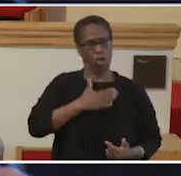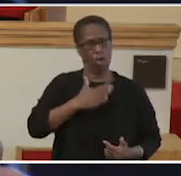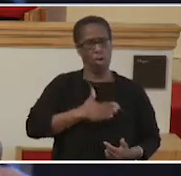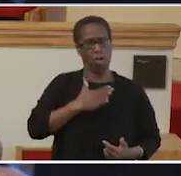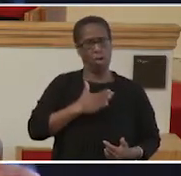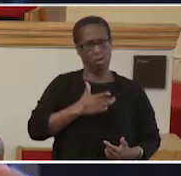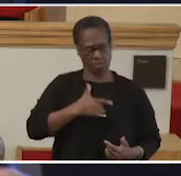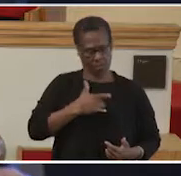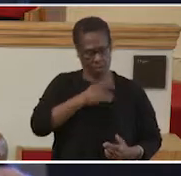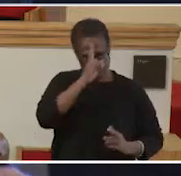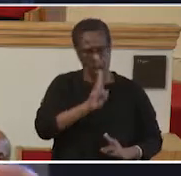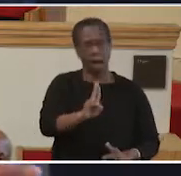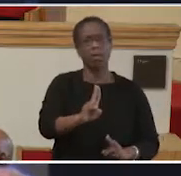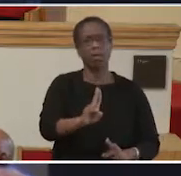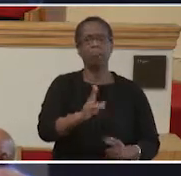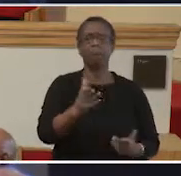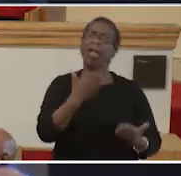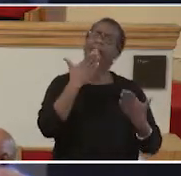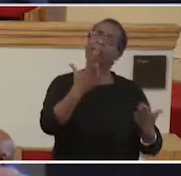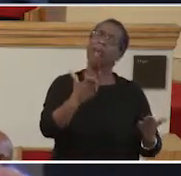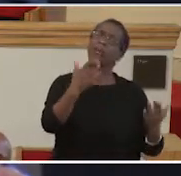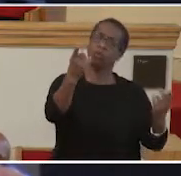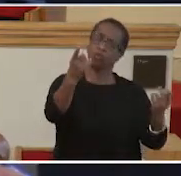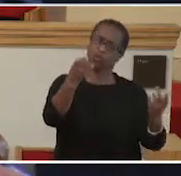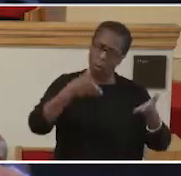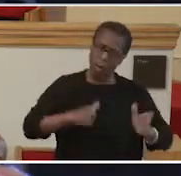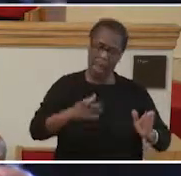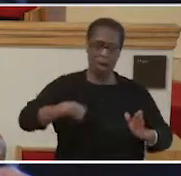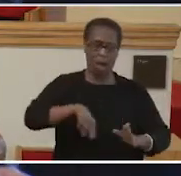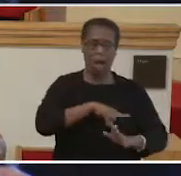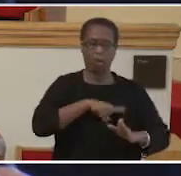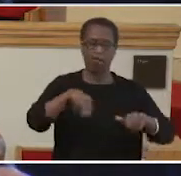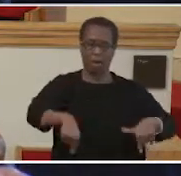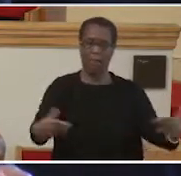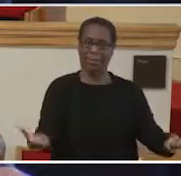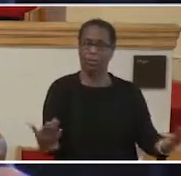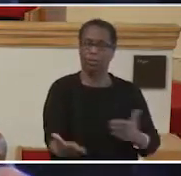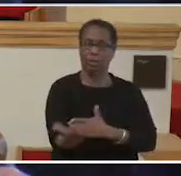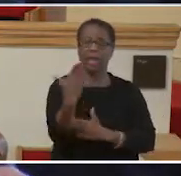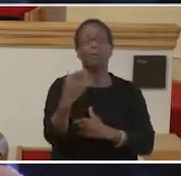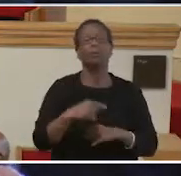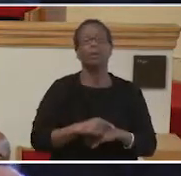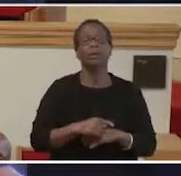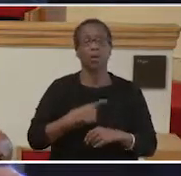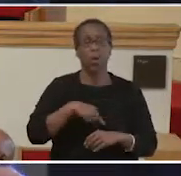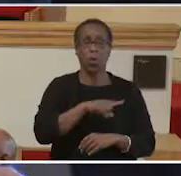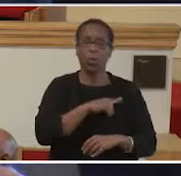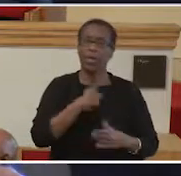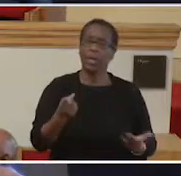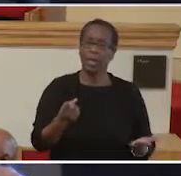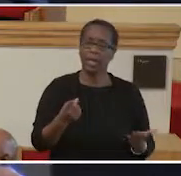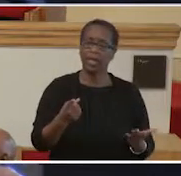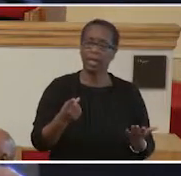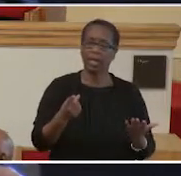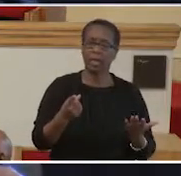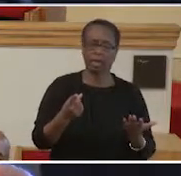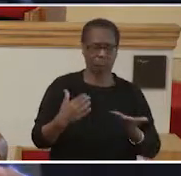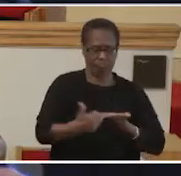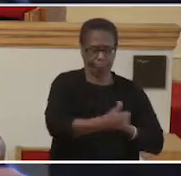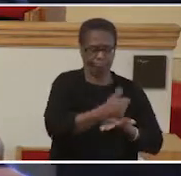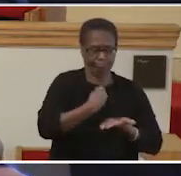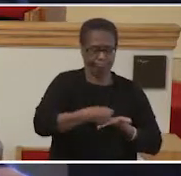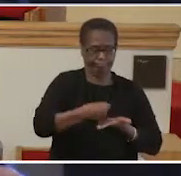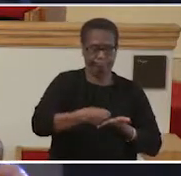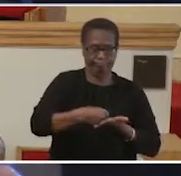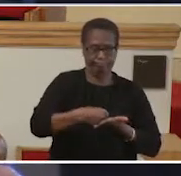mind. We thank you for allowing us to be here this morning. As we gracefully, graciously return to you the